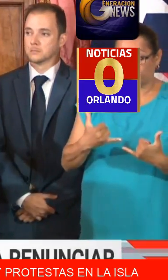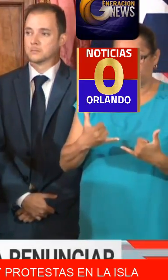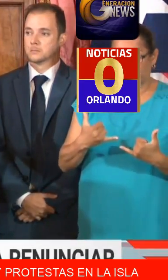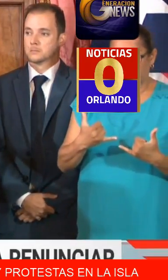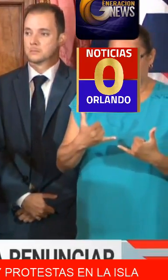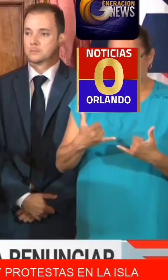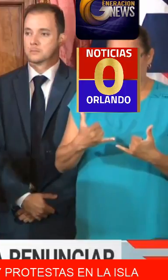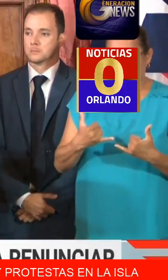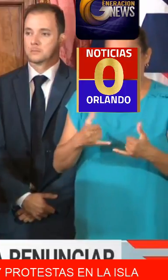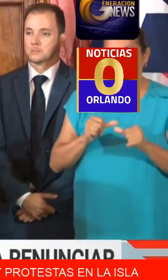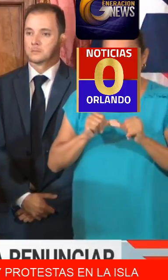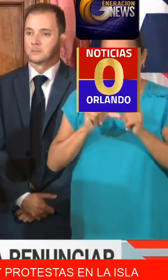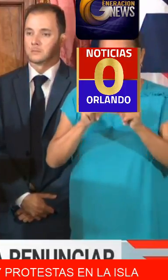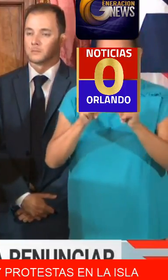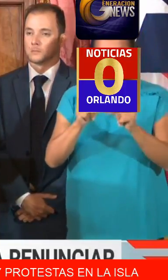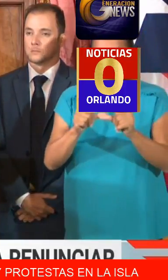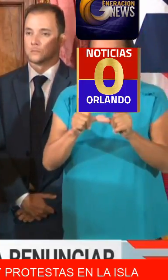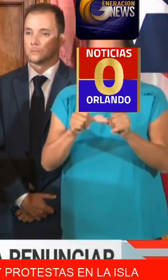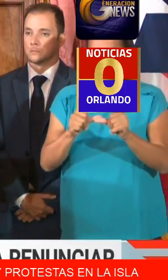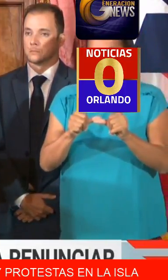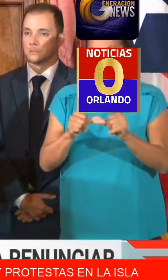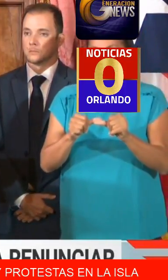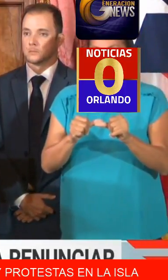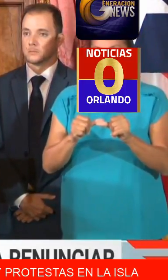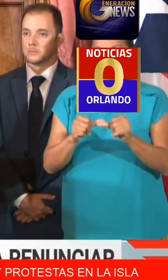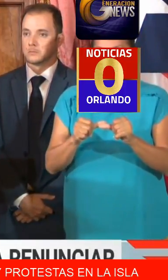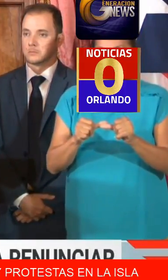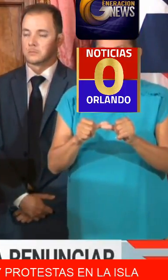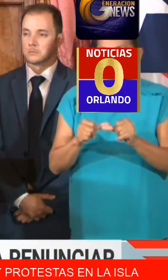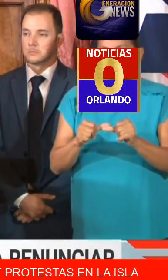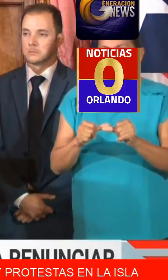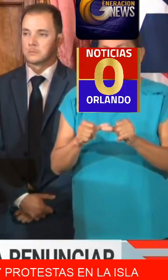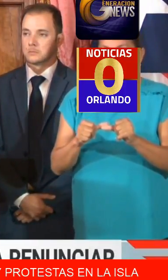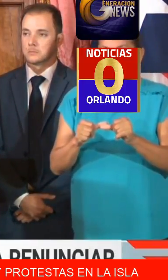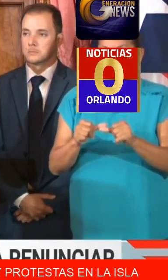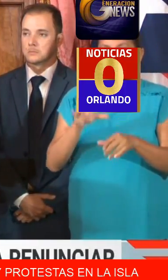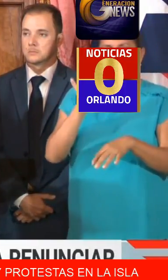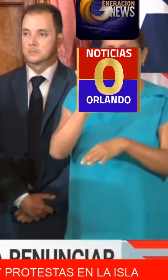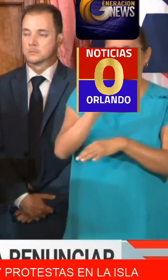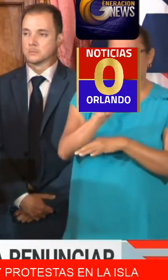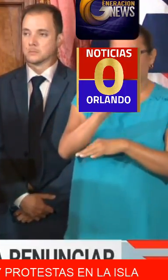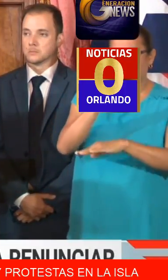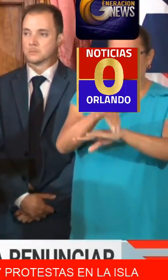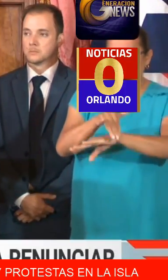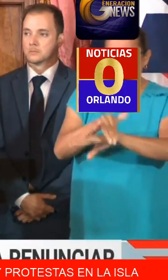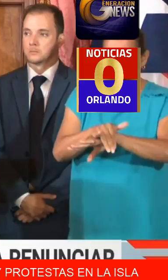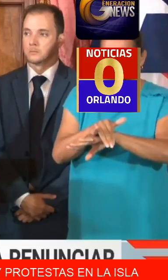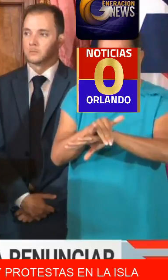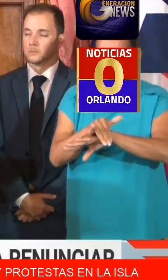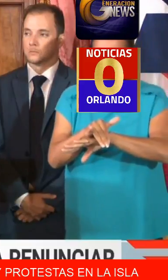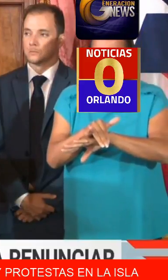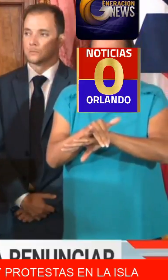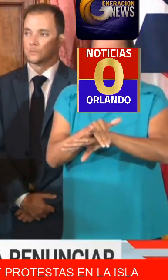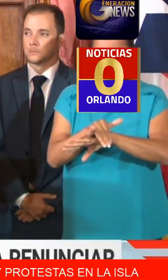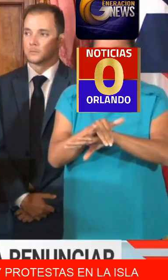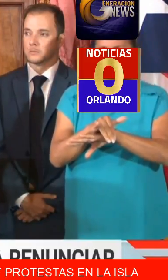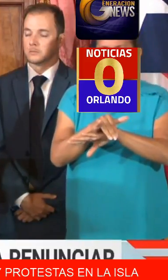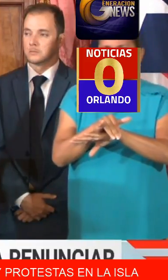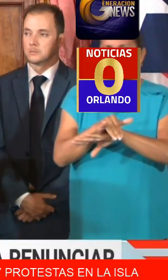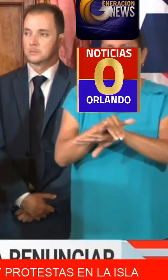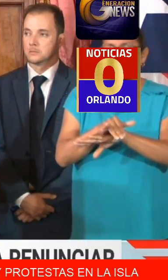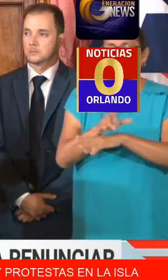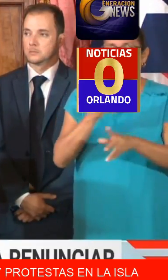that went without incidents. People were able to express their message, a message mostly against me, but my commitment